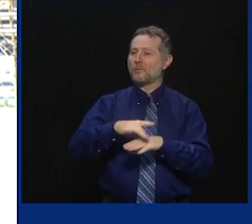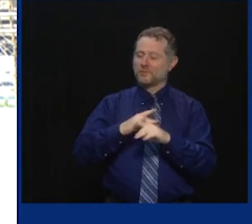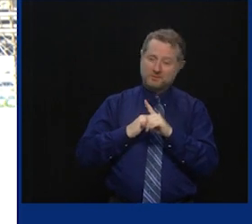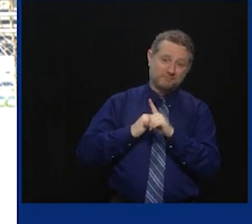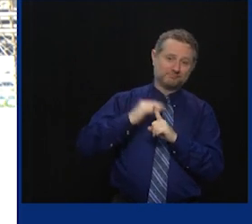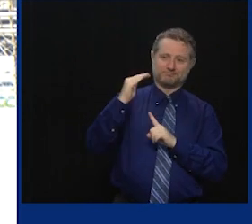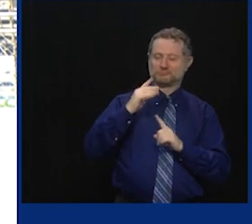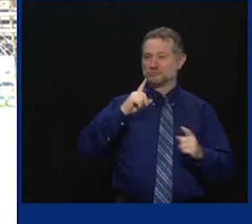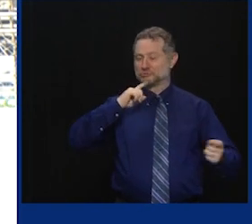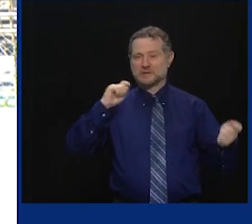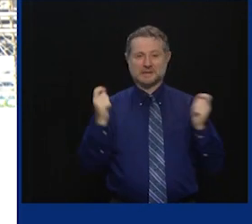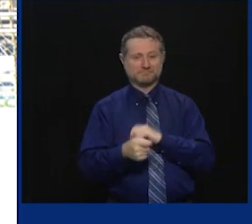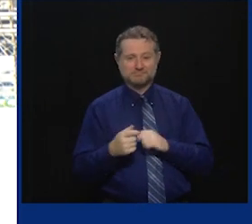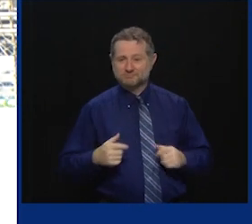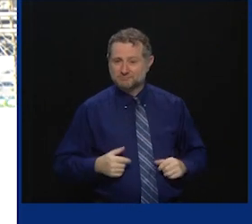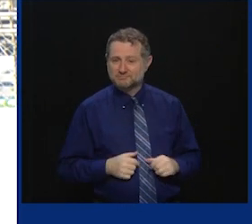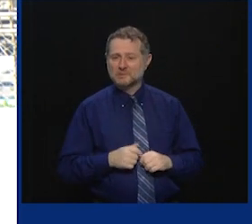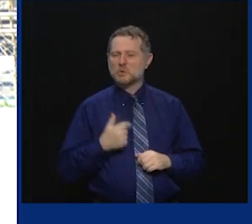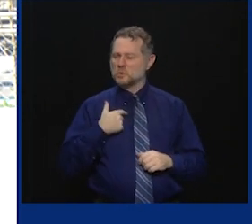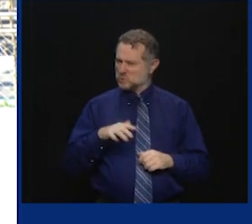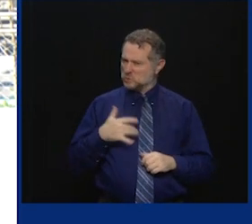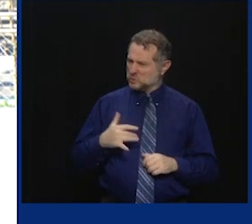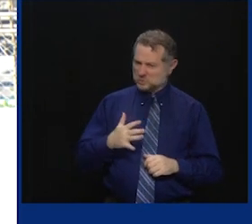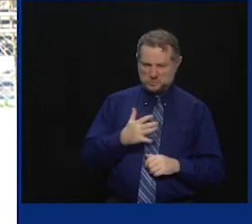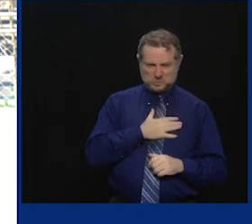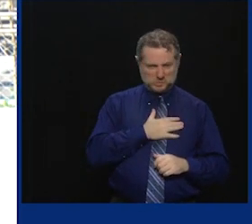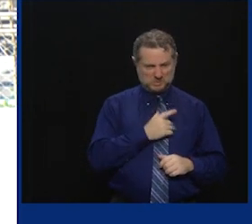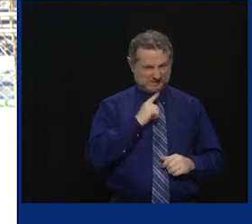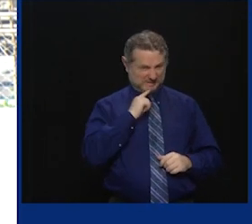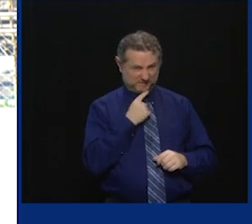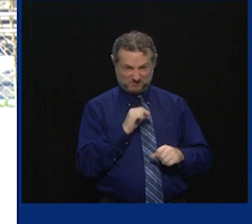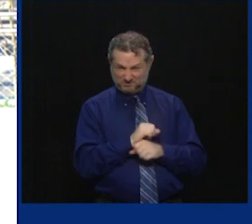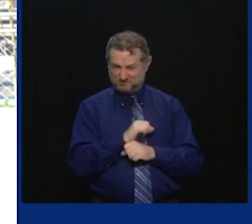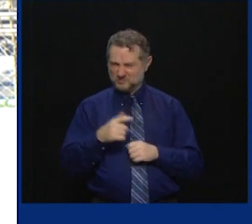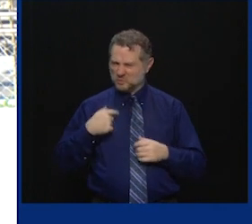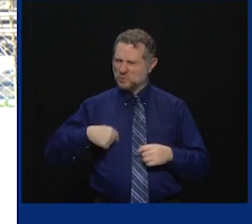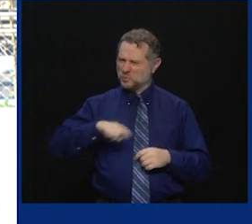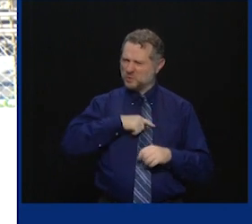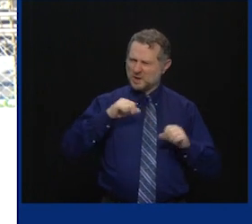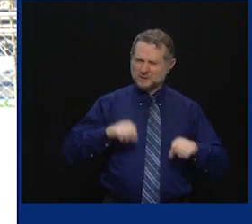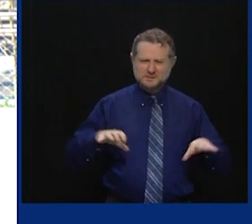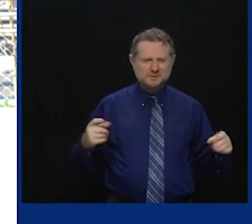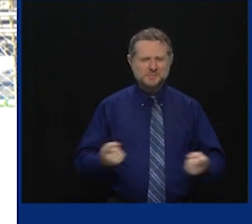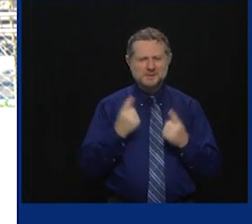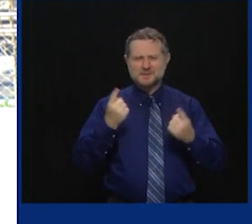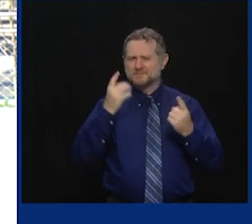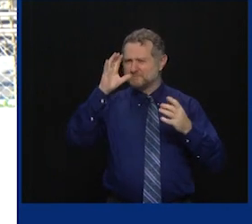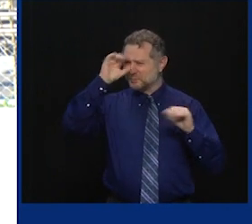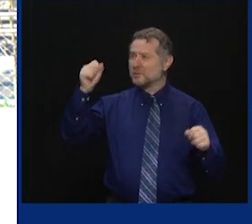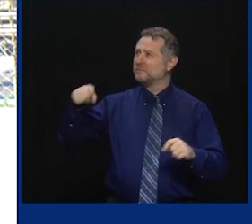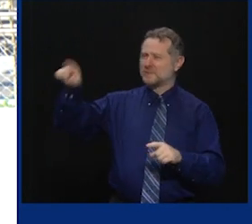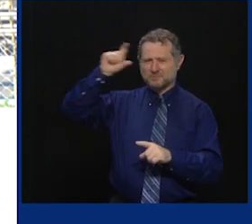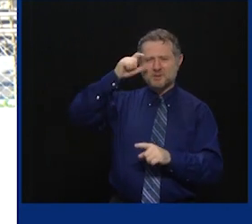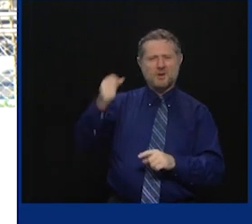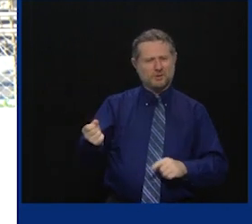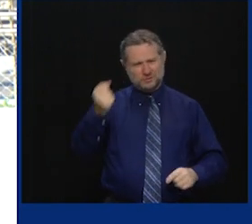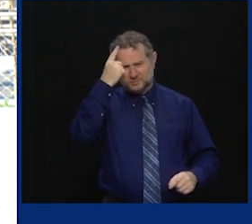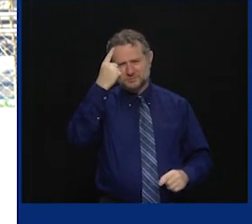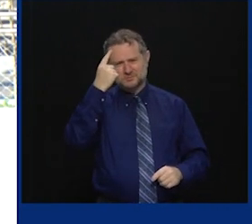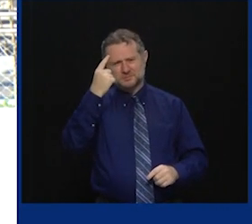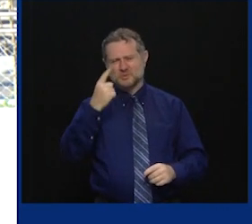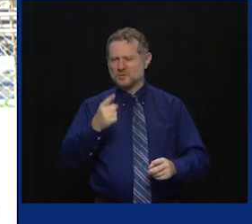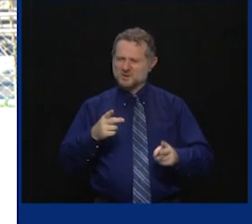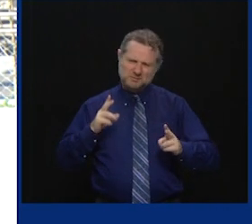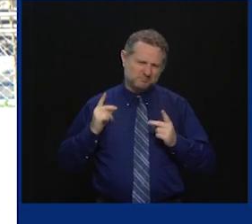one that we can do something about. The president understands that we need to take swift action to address this crisis head